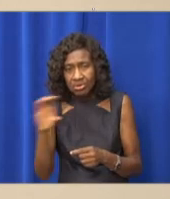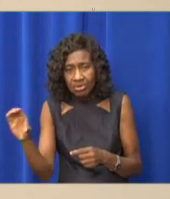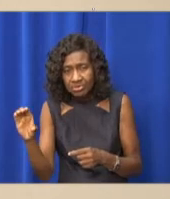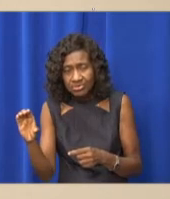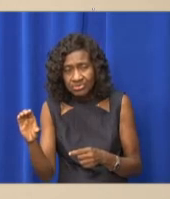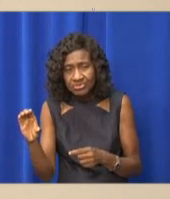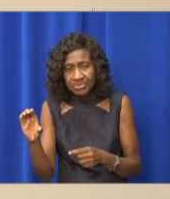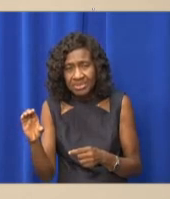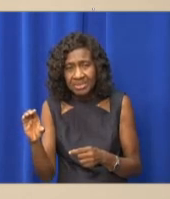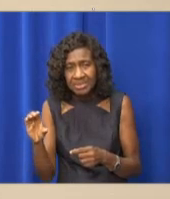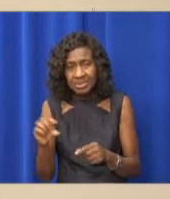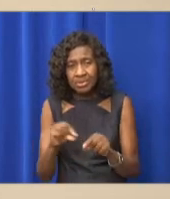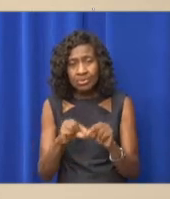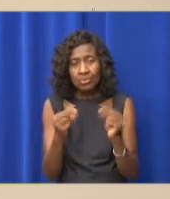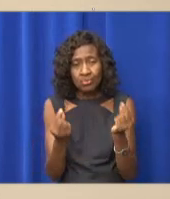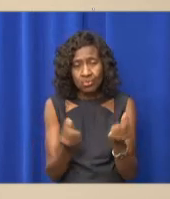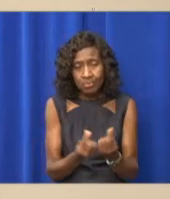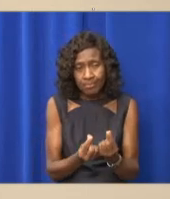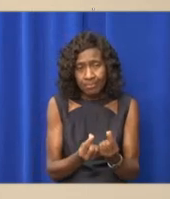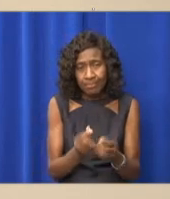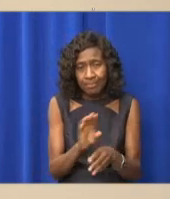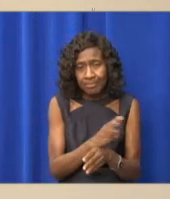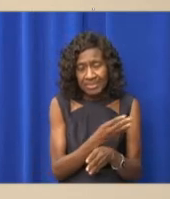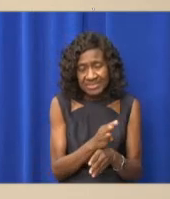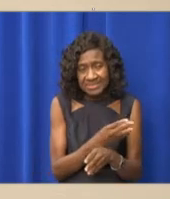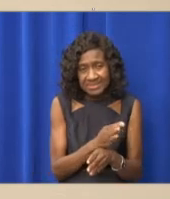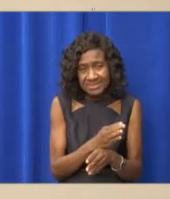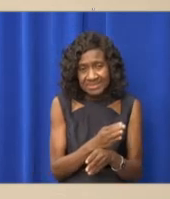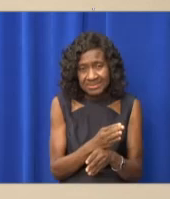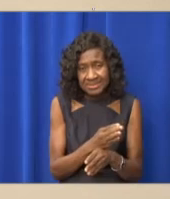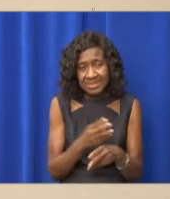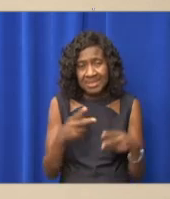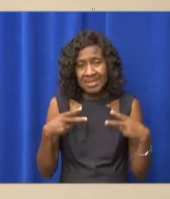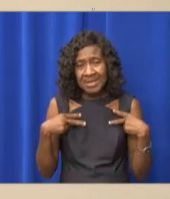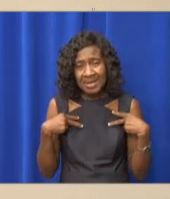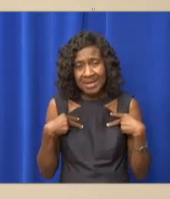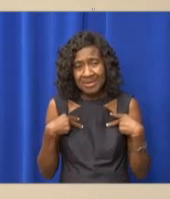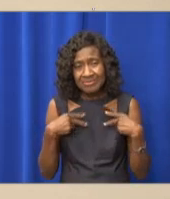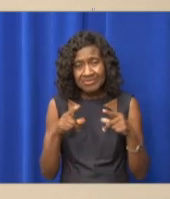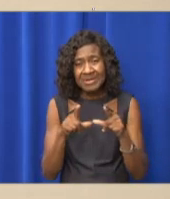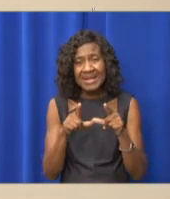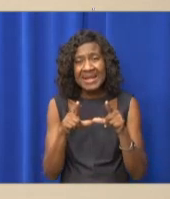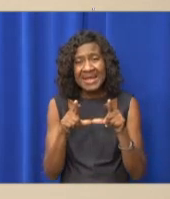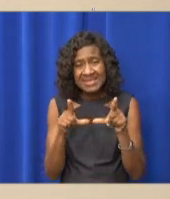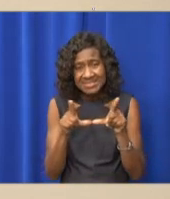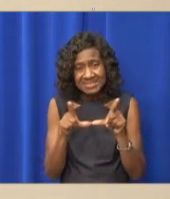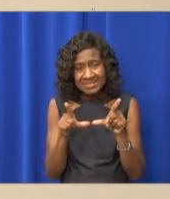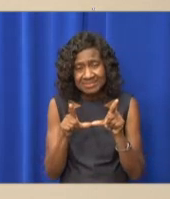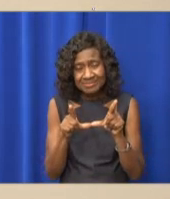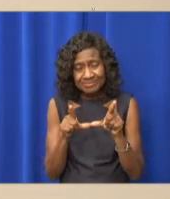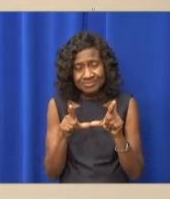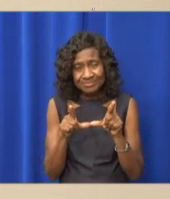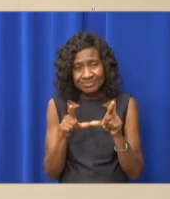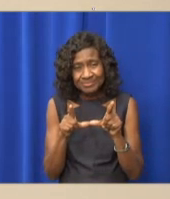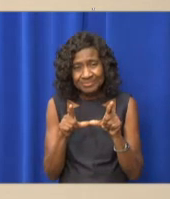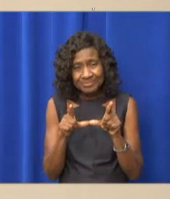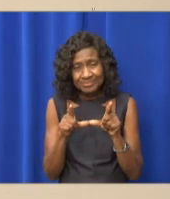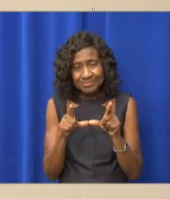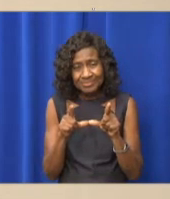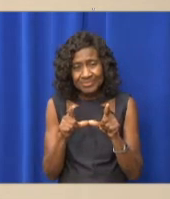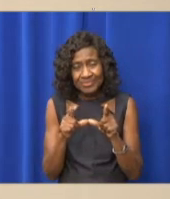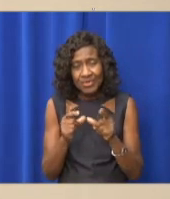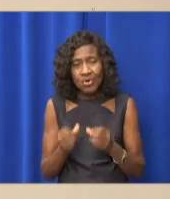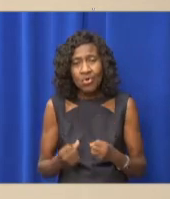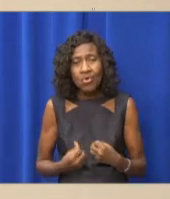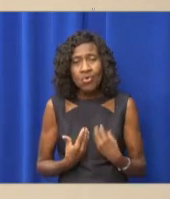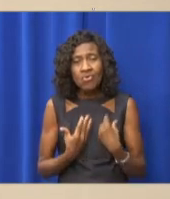business licenses to operate within the development and construction sector, I was completely bowled over. So we had to try to break it down into